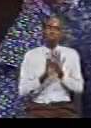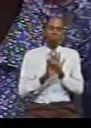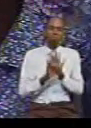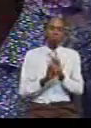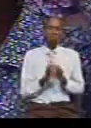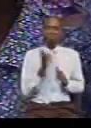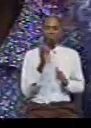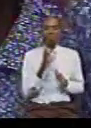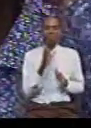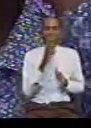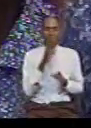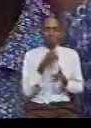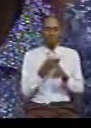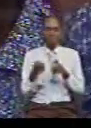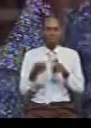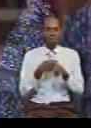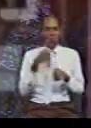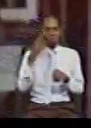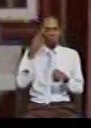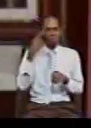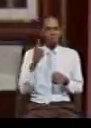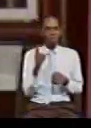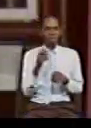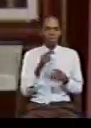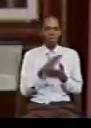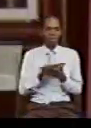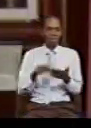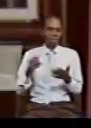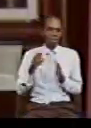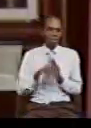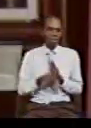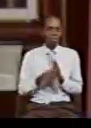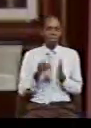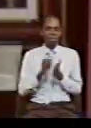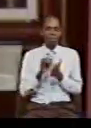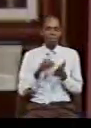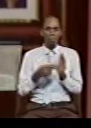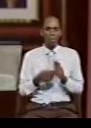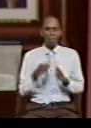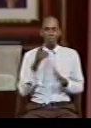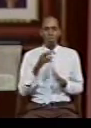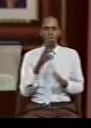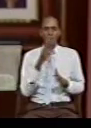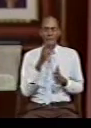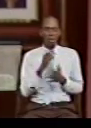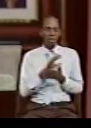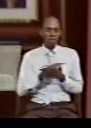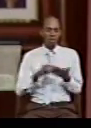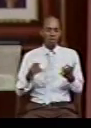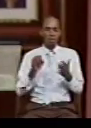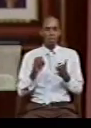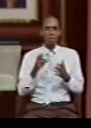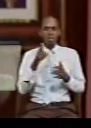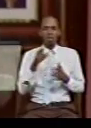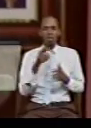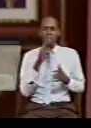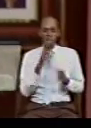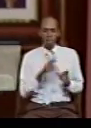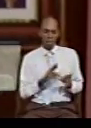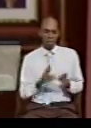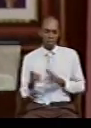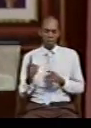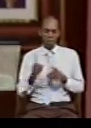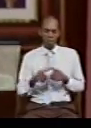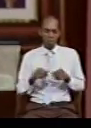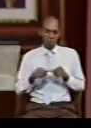persecuted for righteousness? That is, you're righteous and you're endeavoring to keep inside that